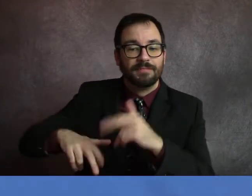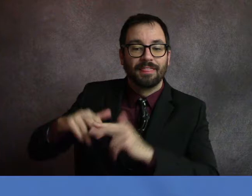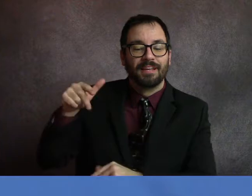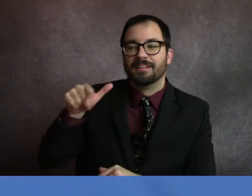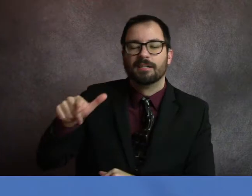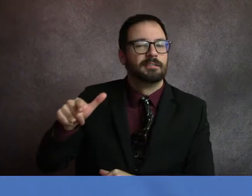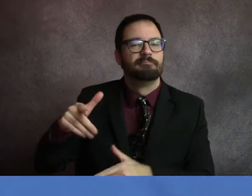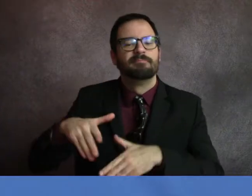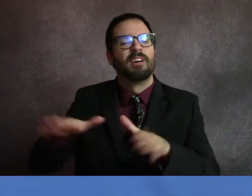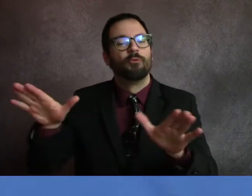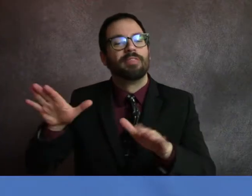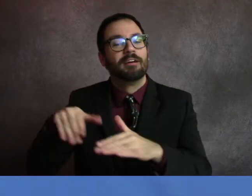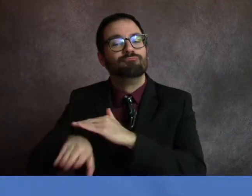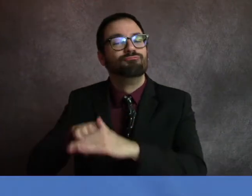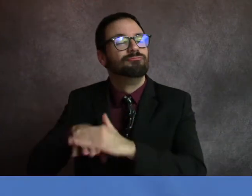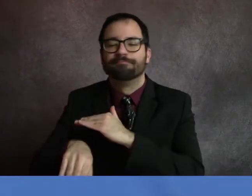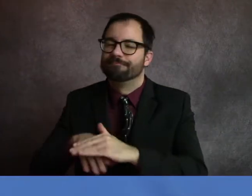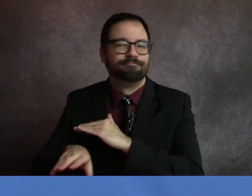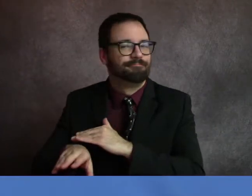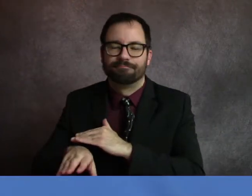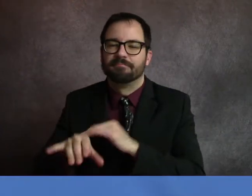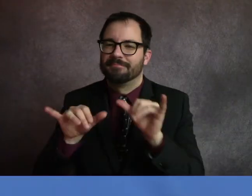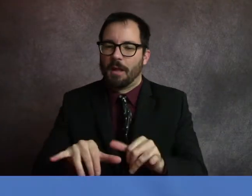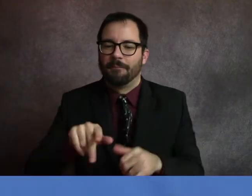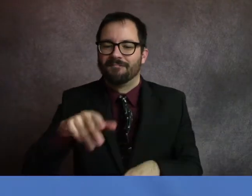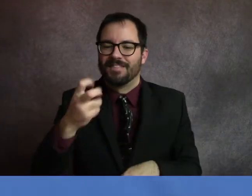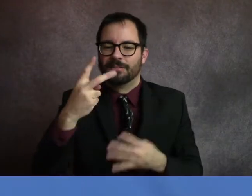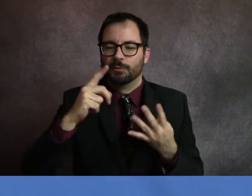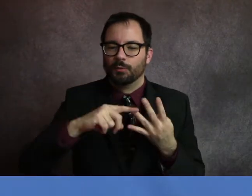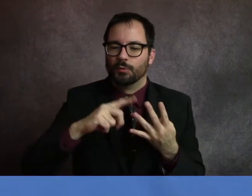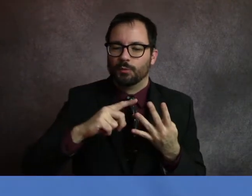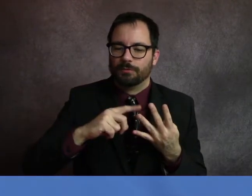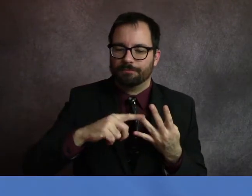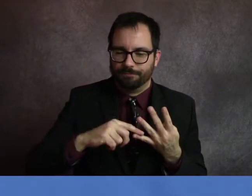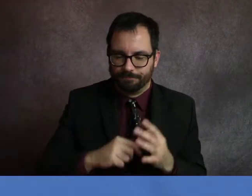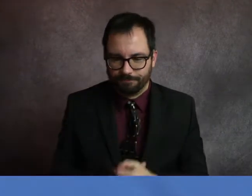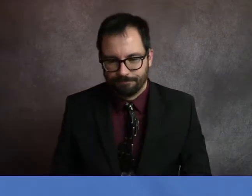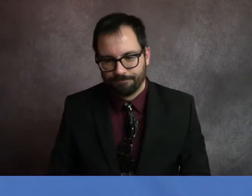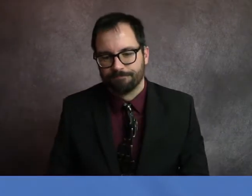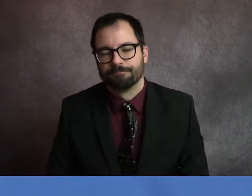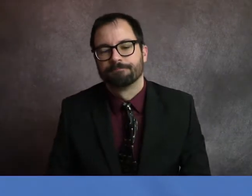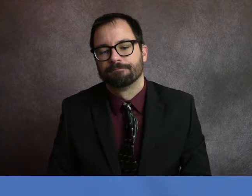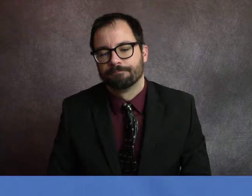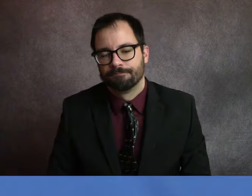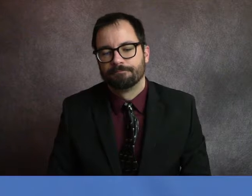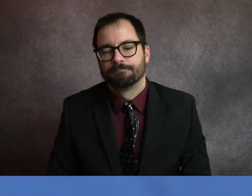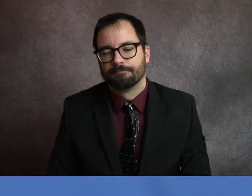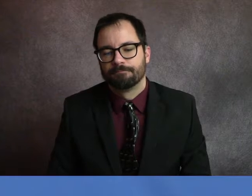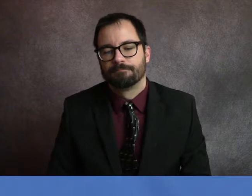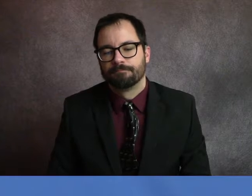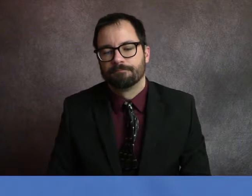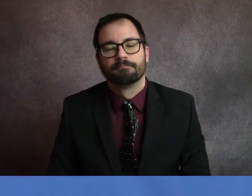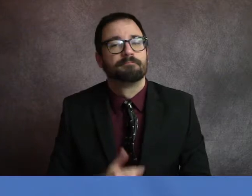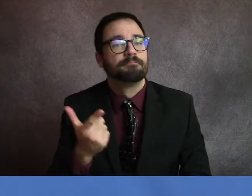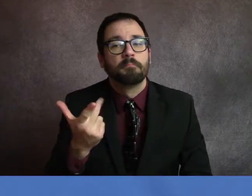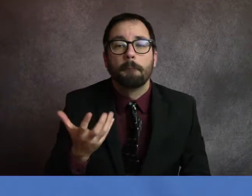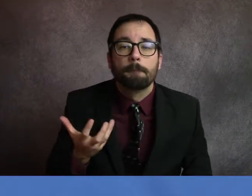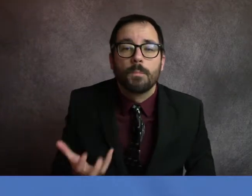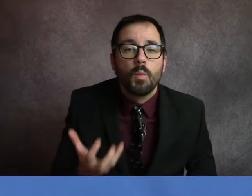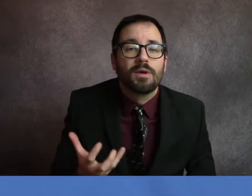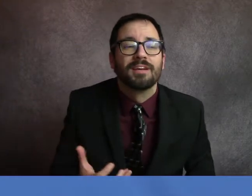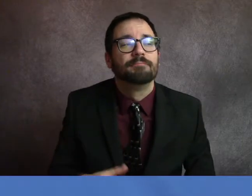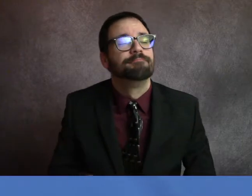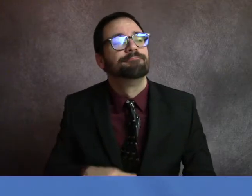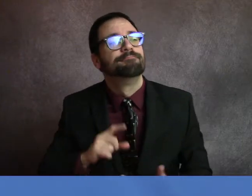community centers may continue. Indoor facilities for lower contact activities will also temporarily be closed, including